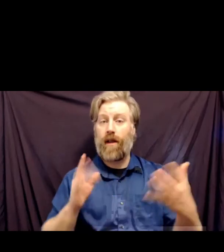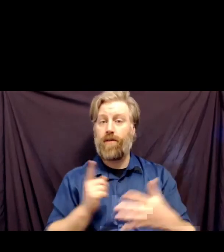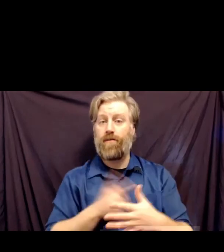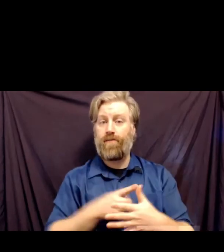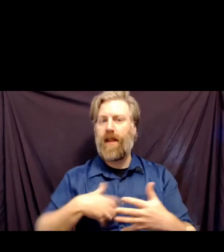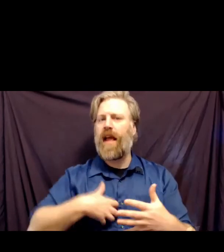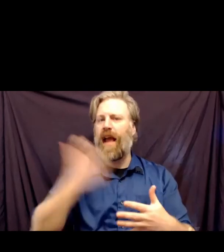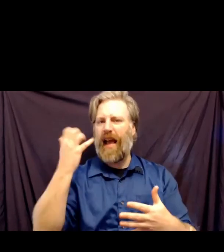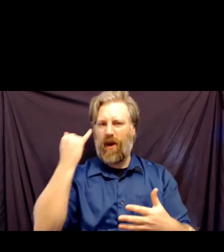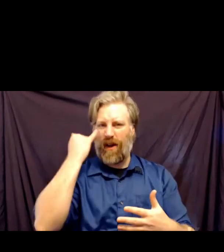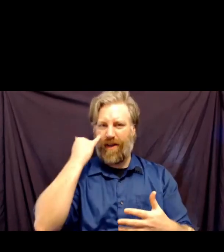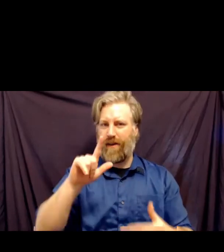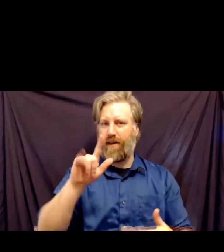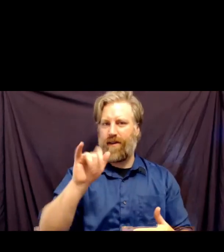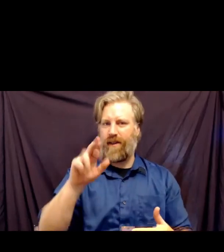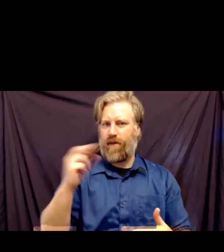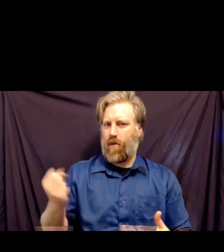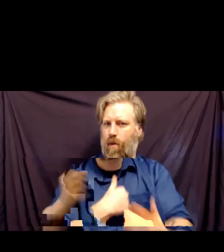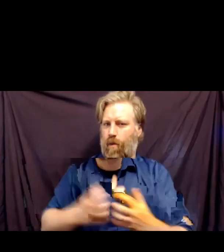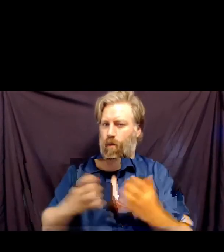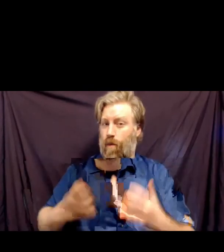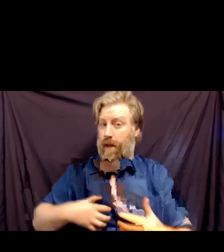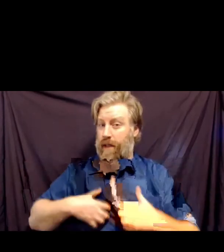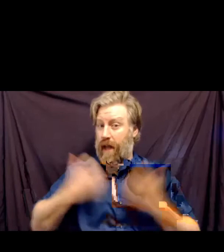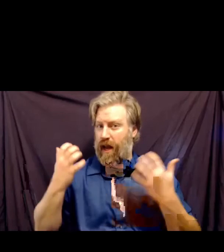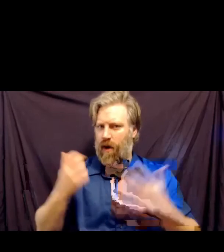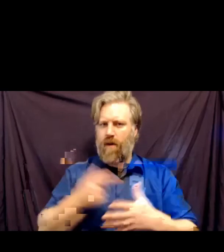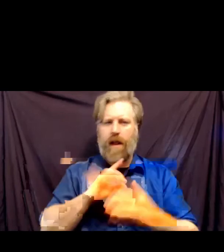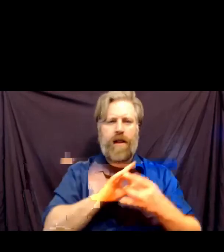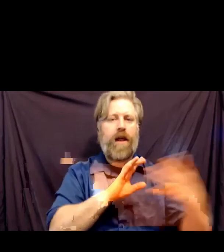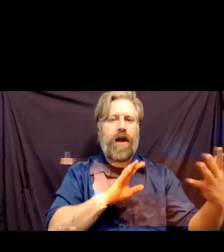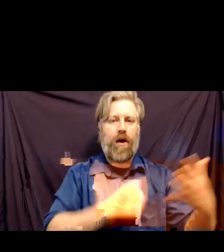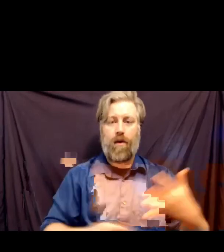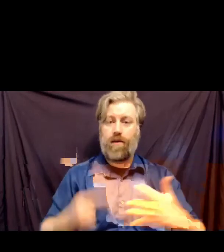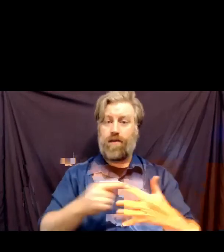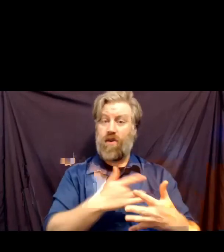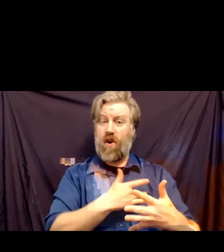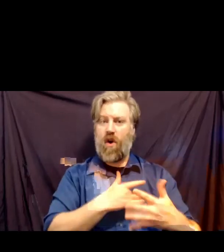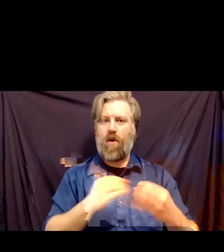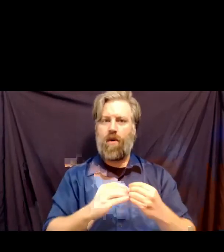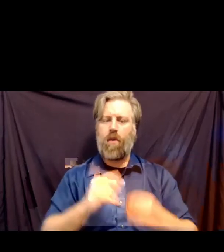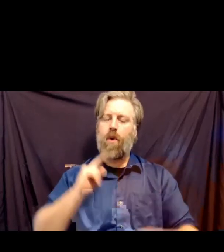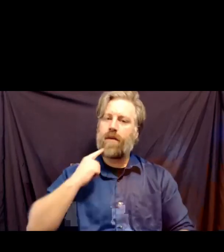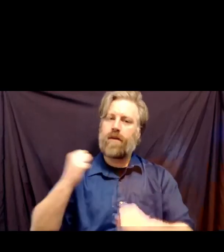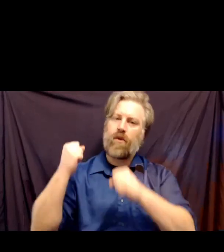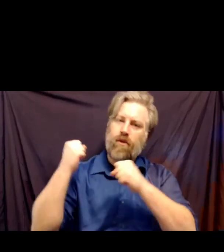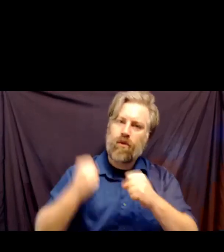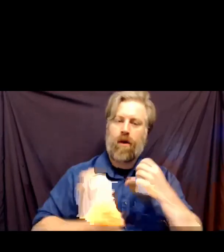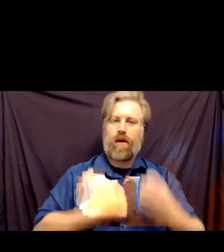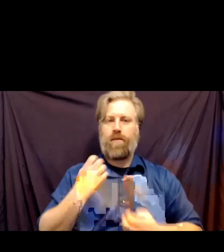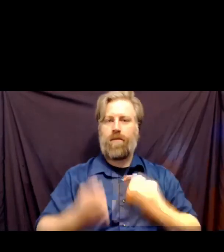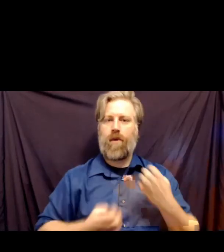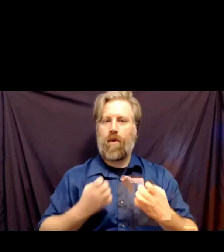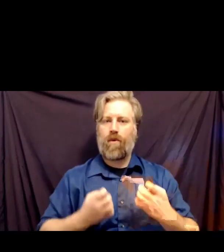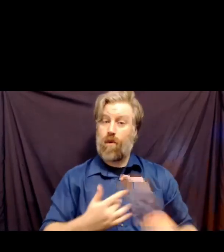have too much anger in the liver. The heart is extreme emotions. So when we work on the heart, we focus on the emotion of